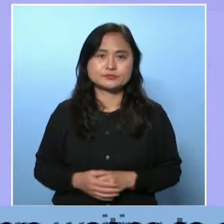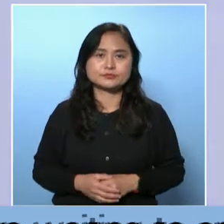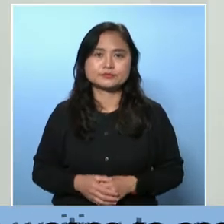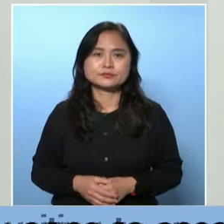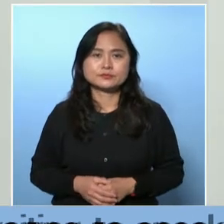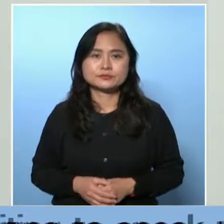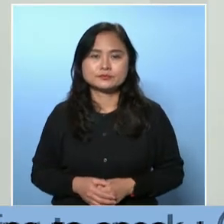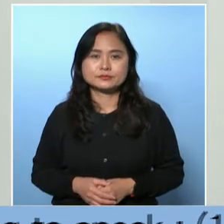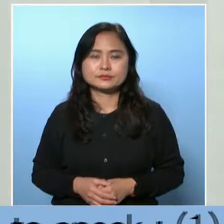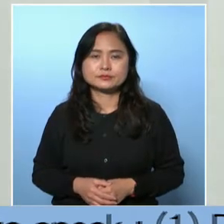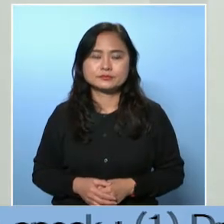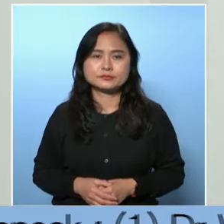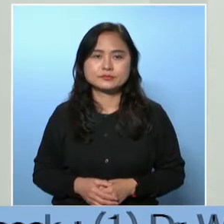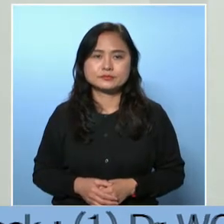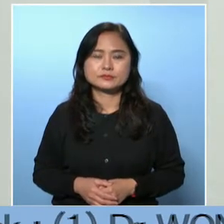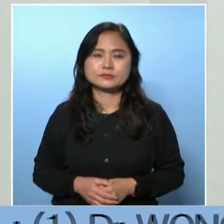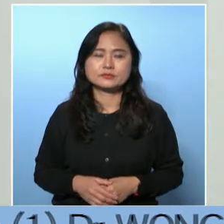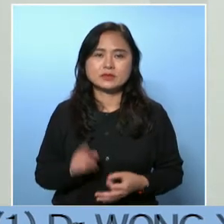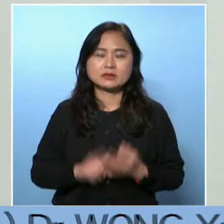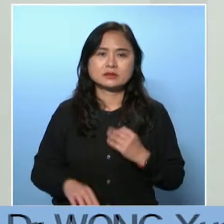from the epidemic. Thank you.